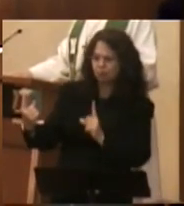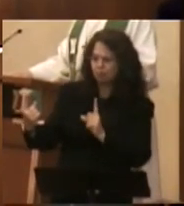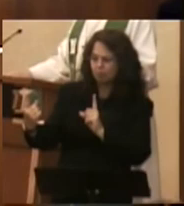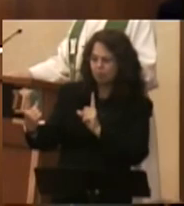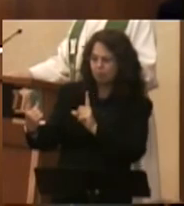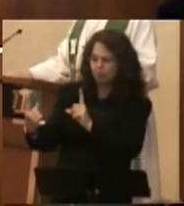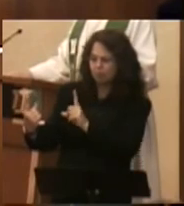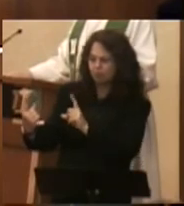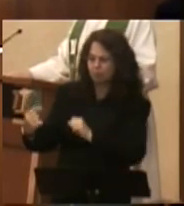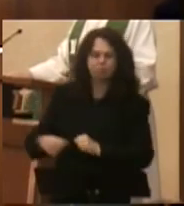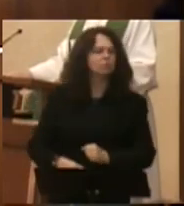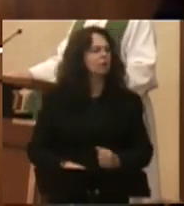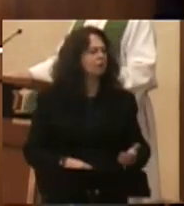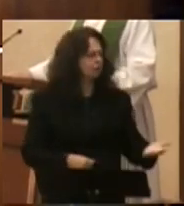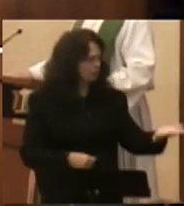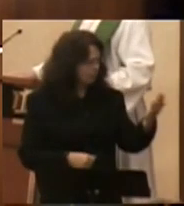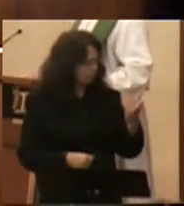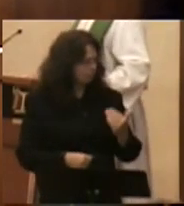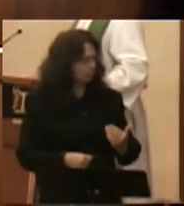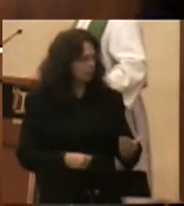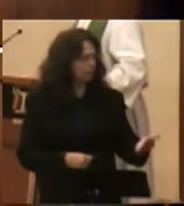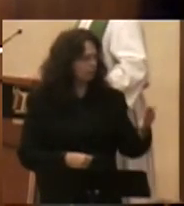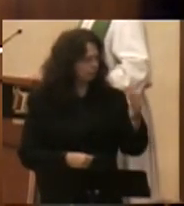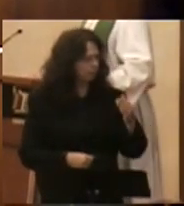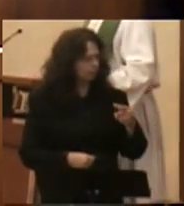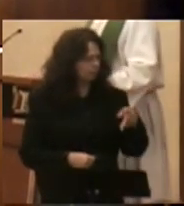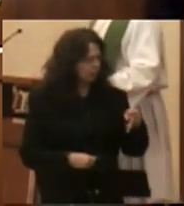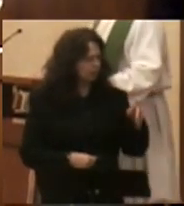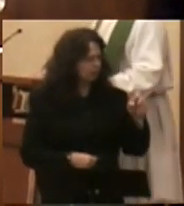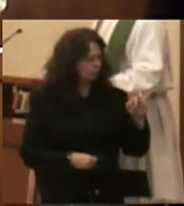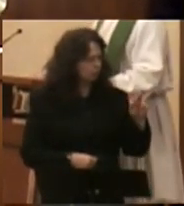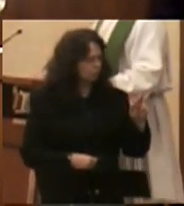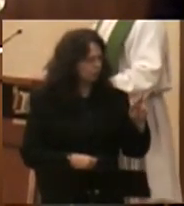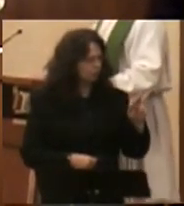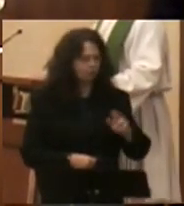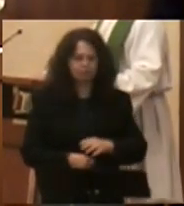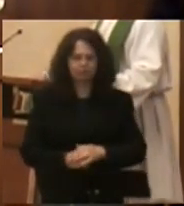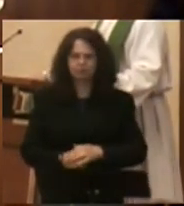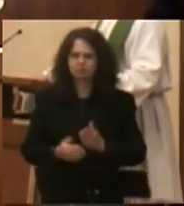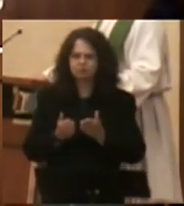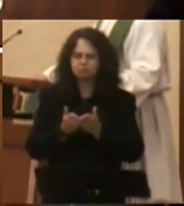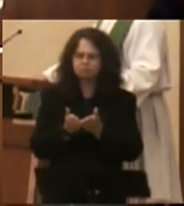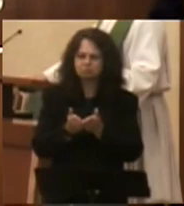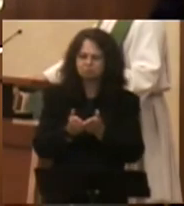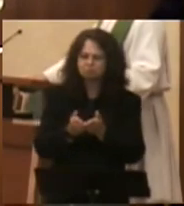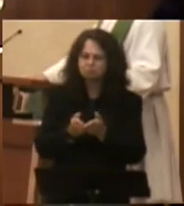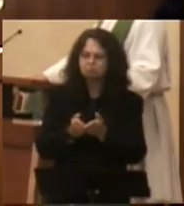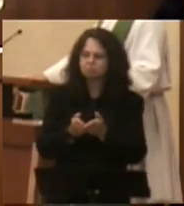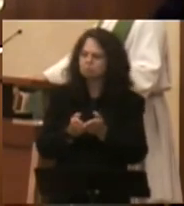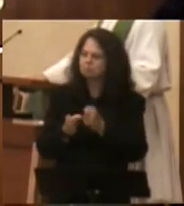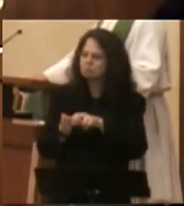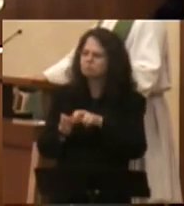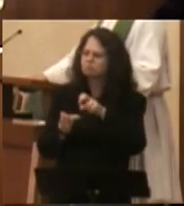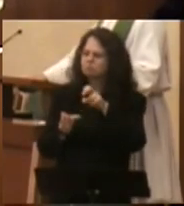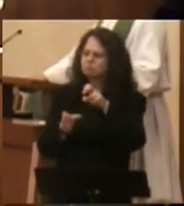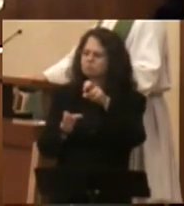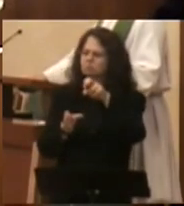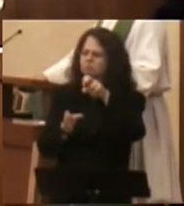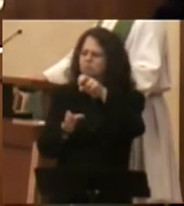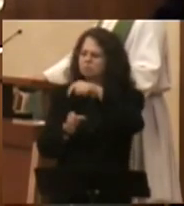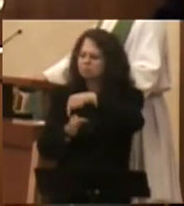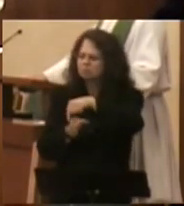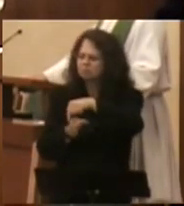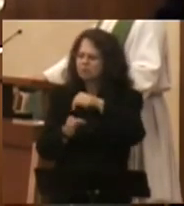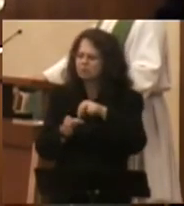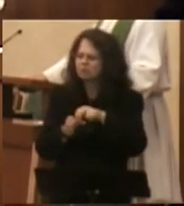said, "Come." So Peter got out of the boat, started walking on the water, and came toward